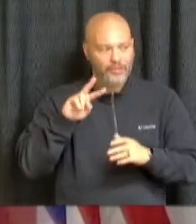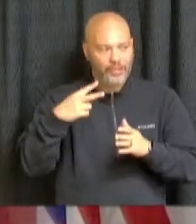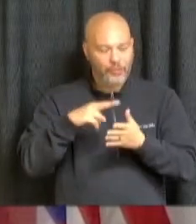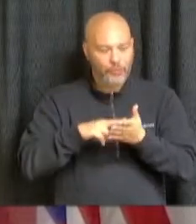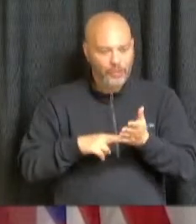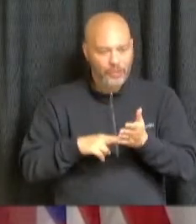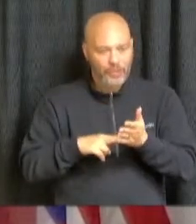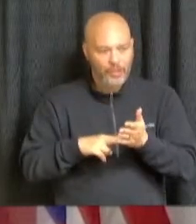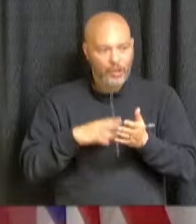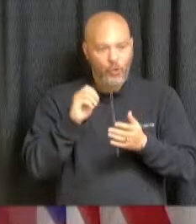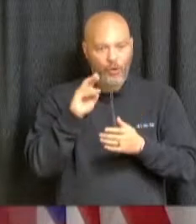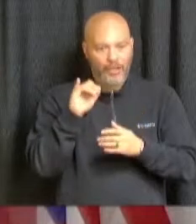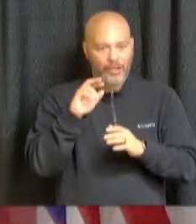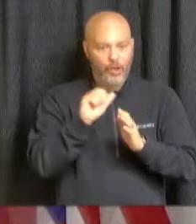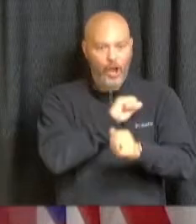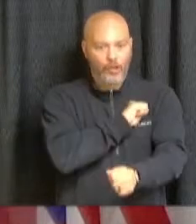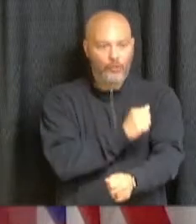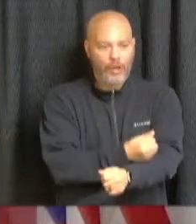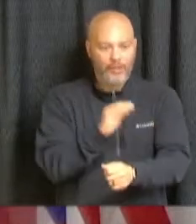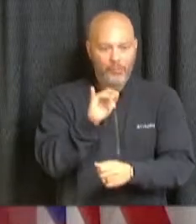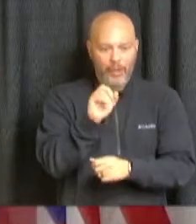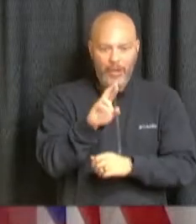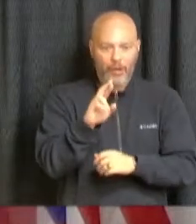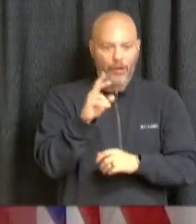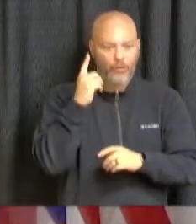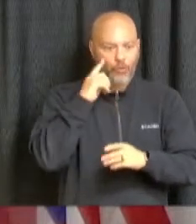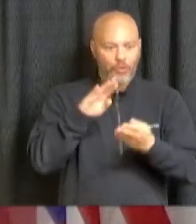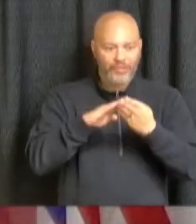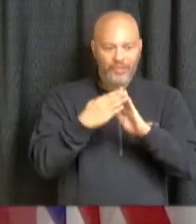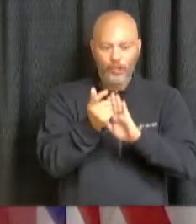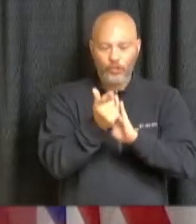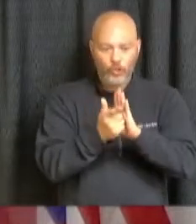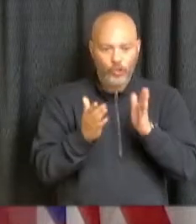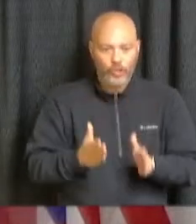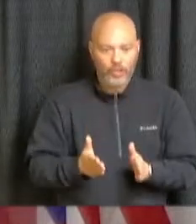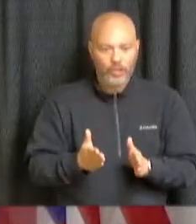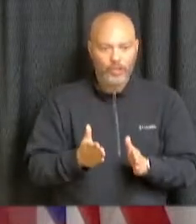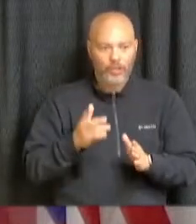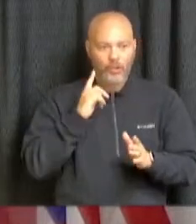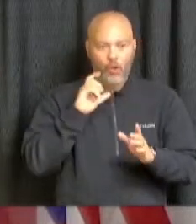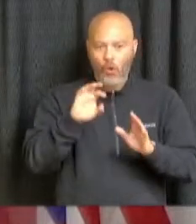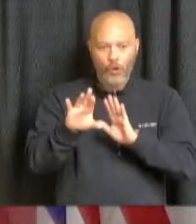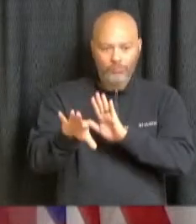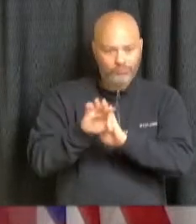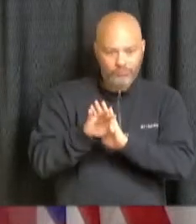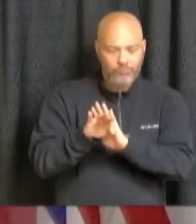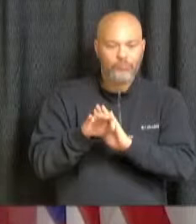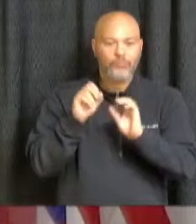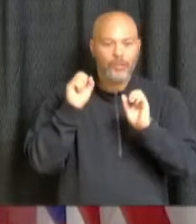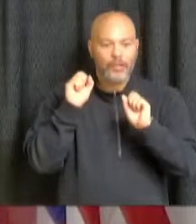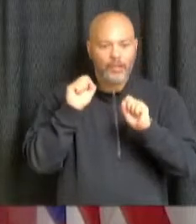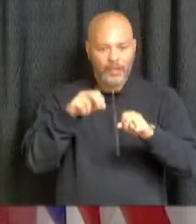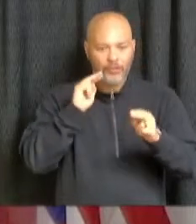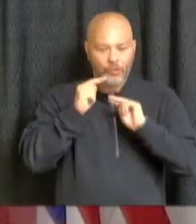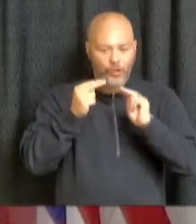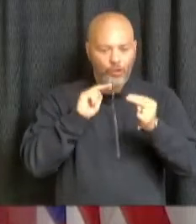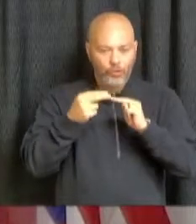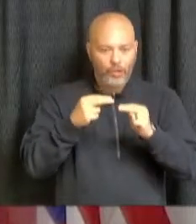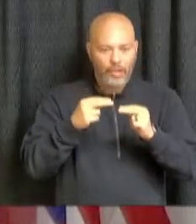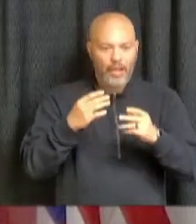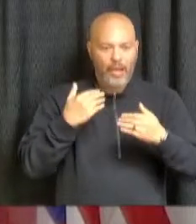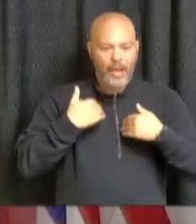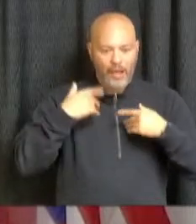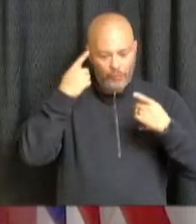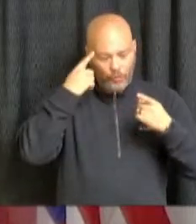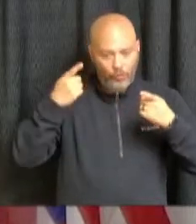second reading, an ordinance authorizing the mayor through the city attorney or his designee to conduct negotiations and enter